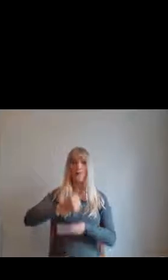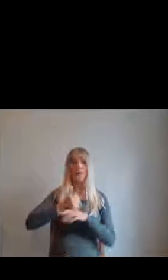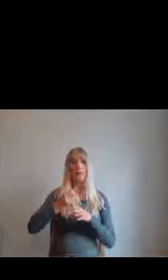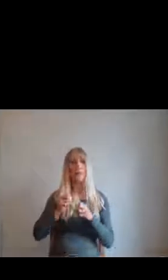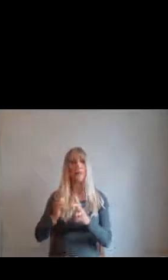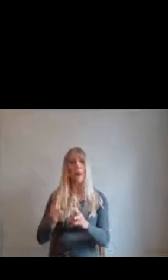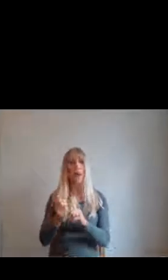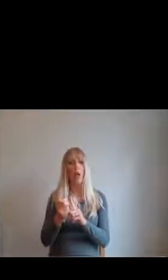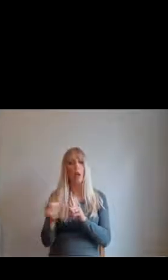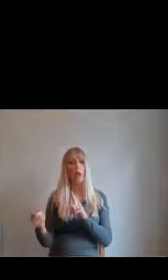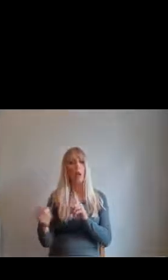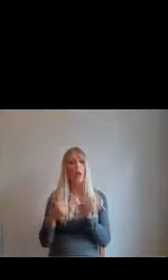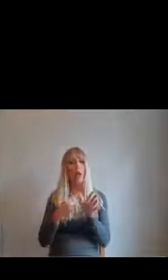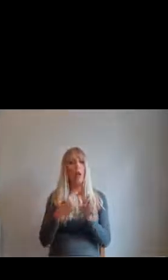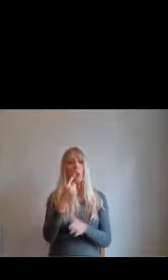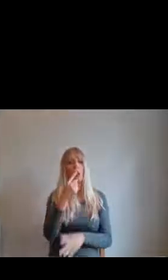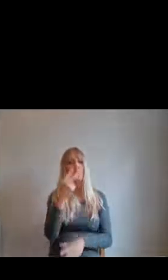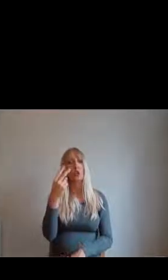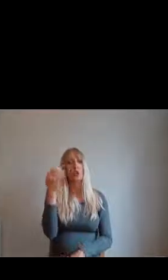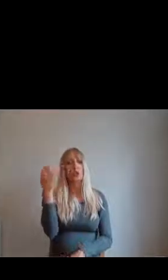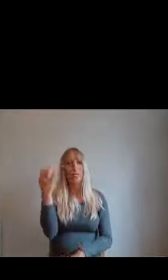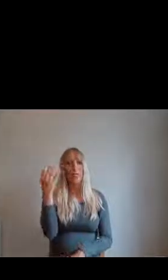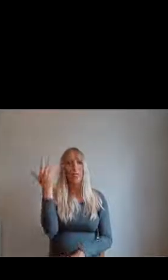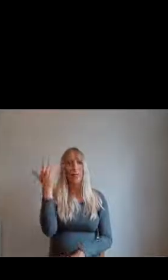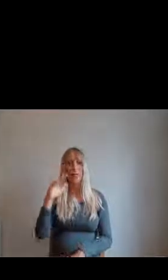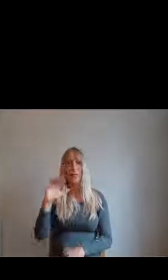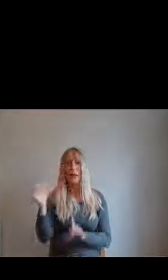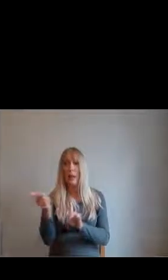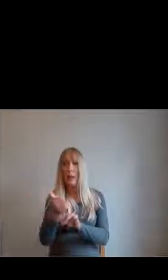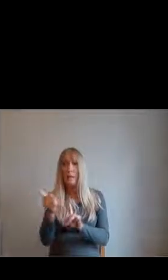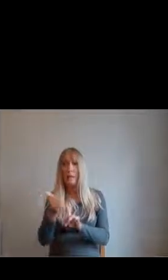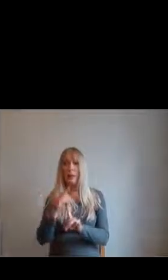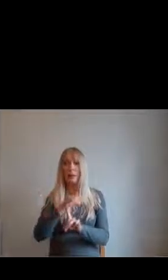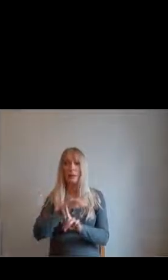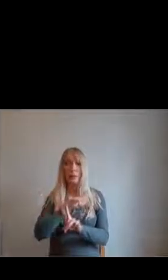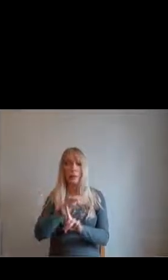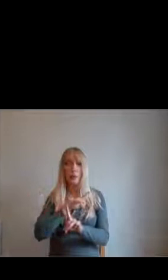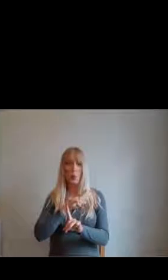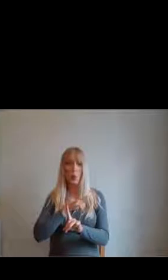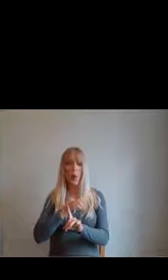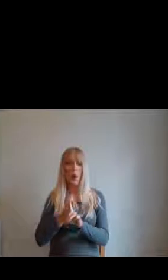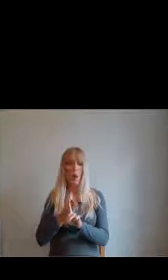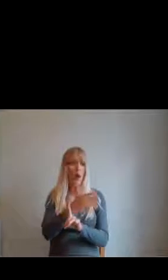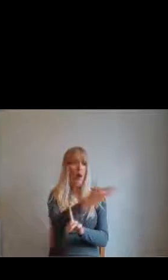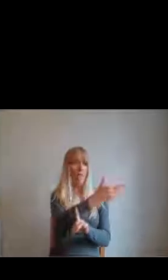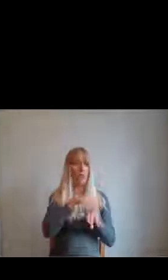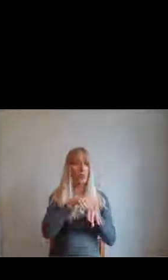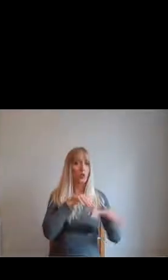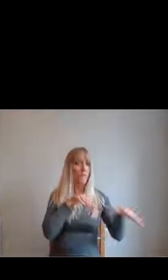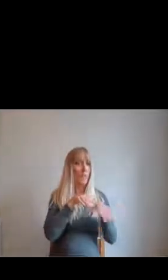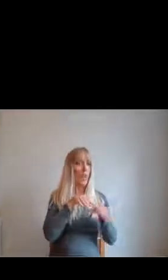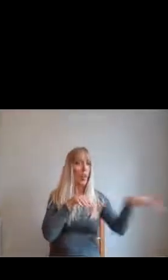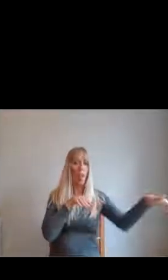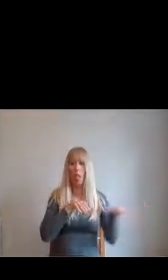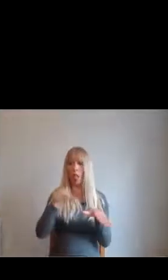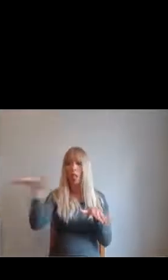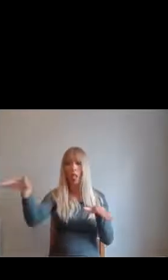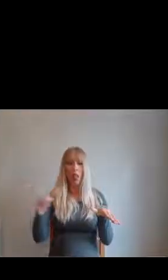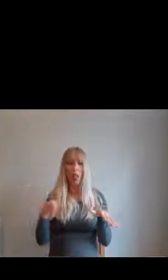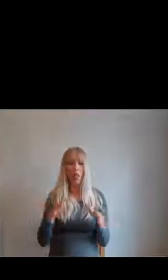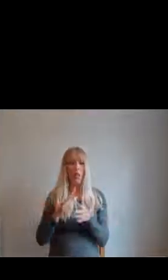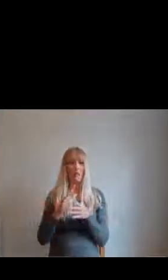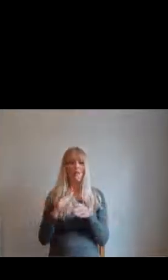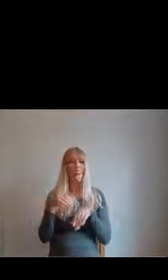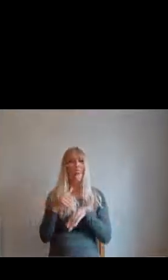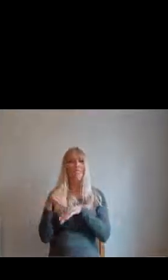A127 that was impacted due to the addition of segregated left turn lanes on and off Lower Thames Crossing.